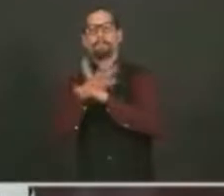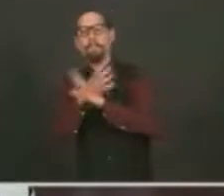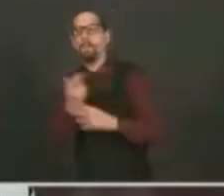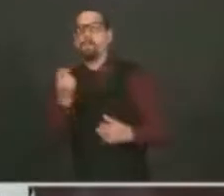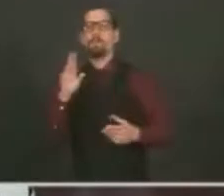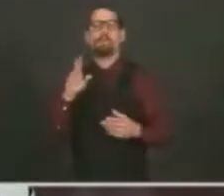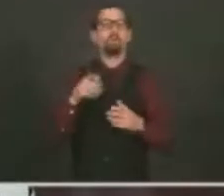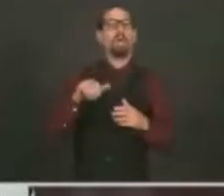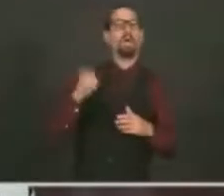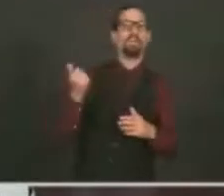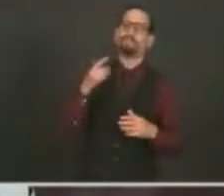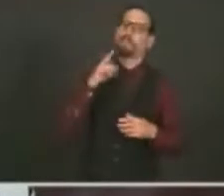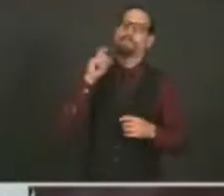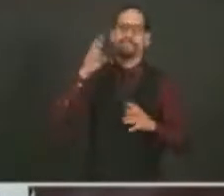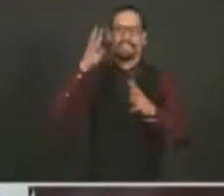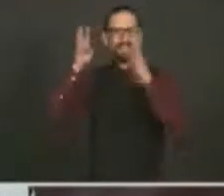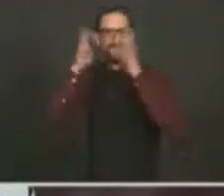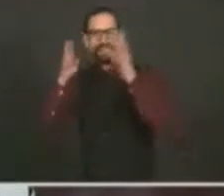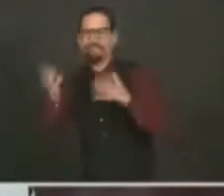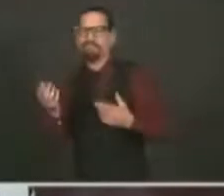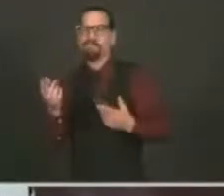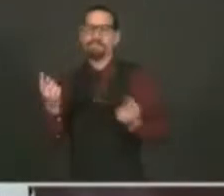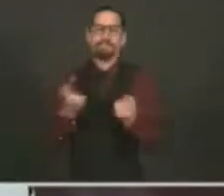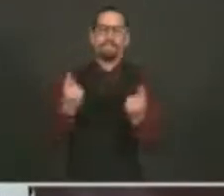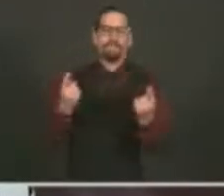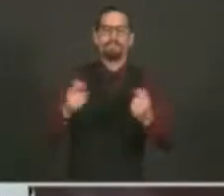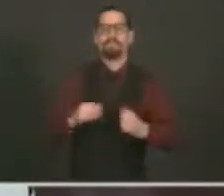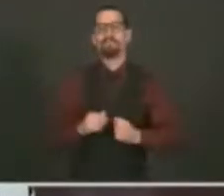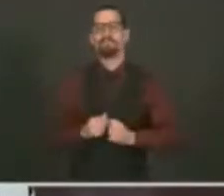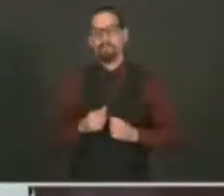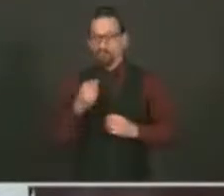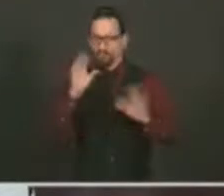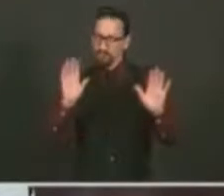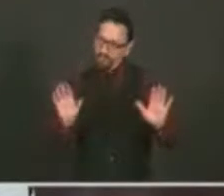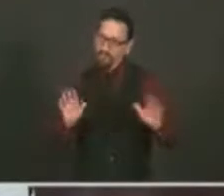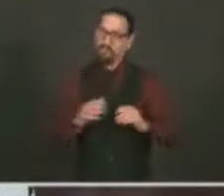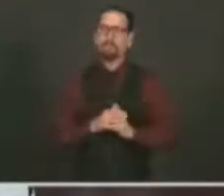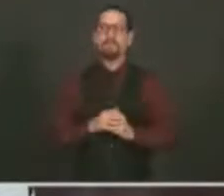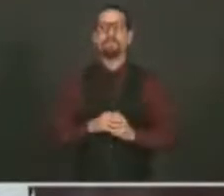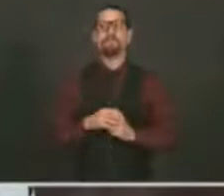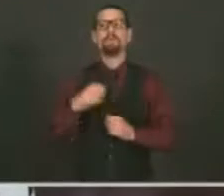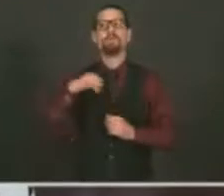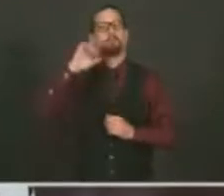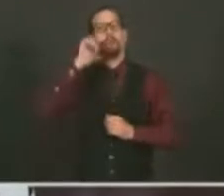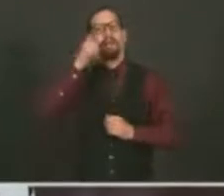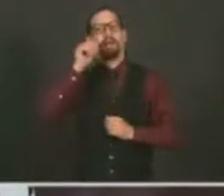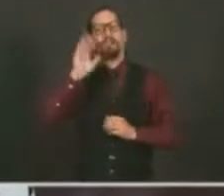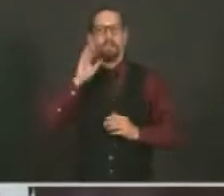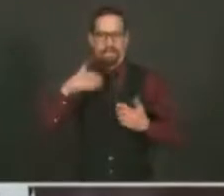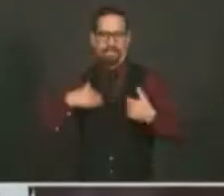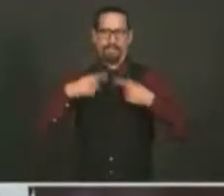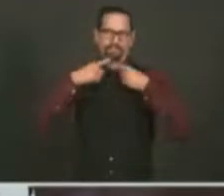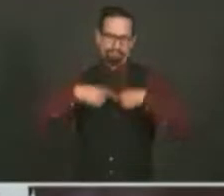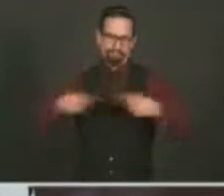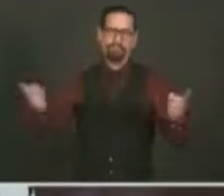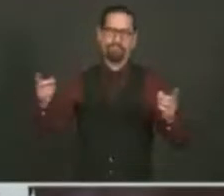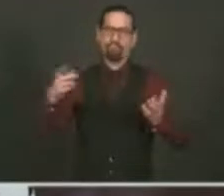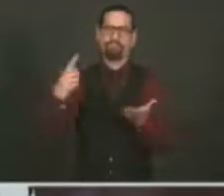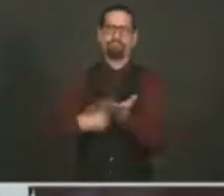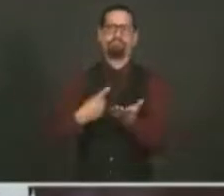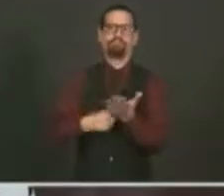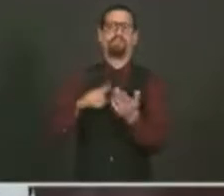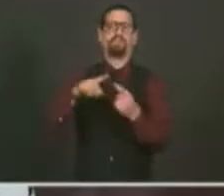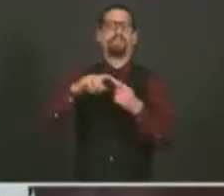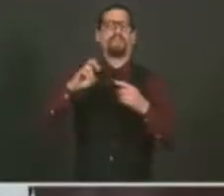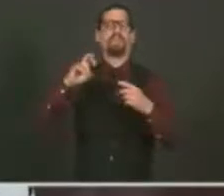ways to engage. With that being said, we're going to be back tomorrow with other safe ways